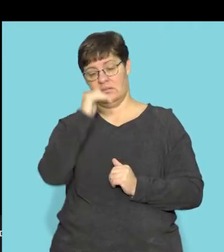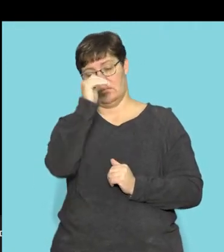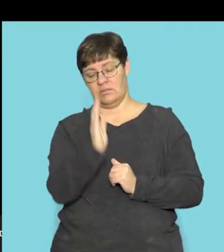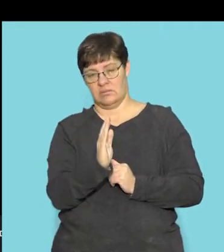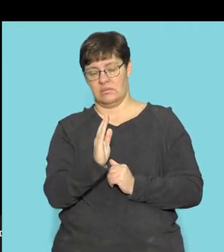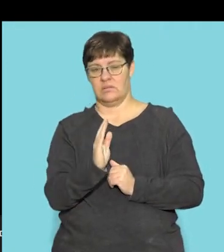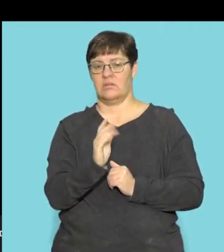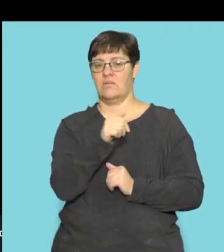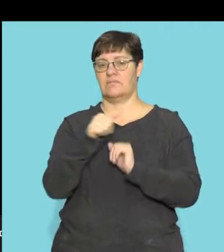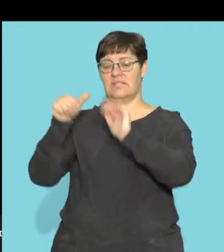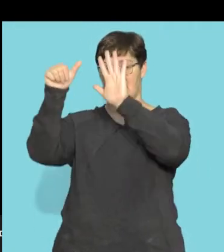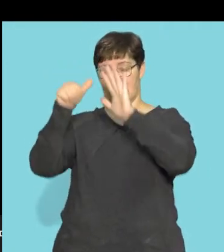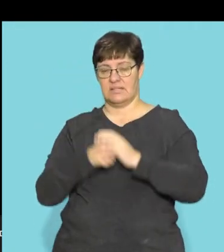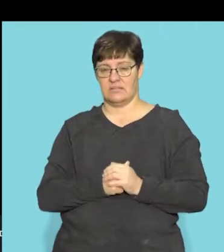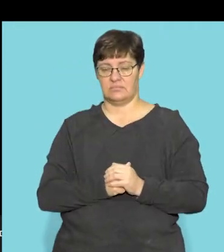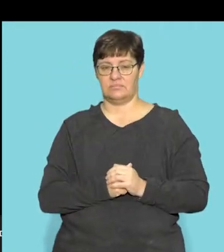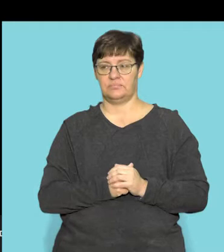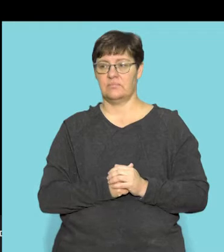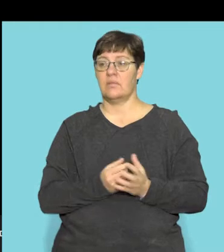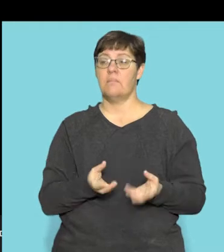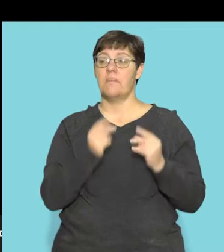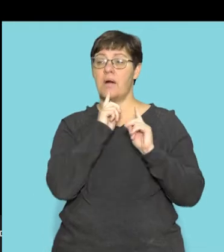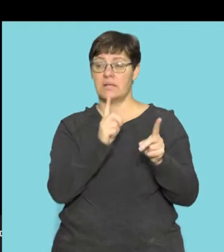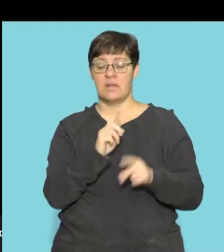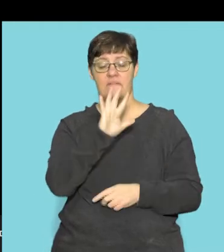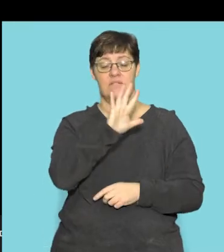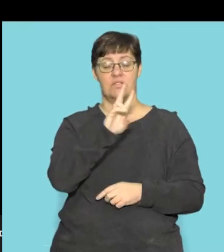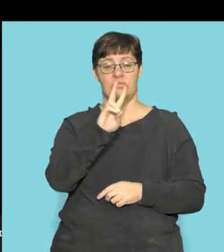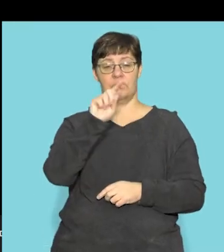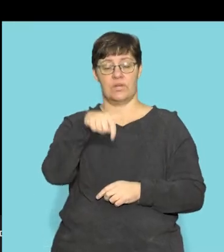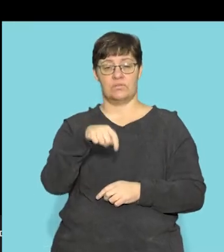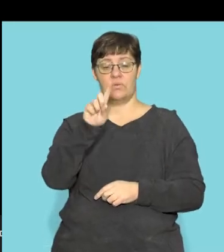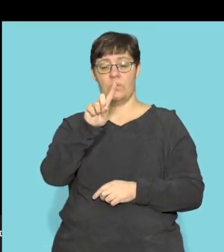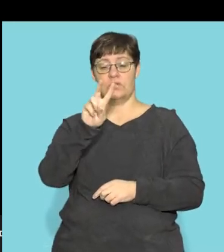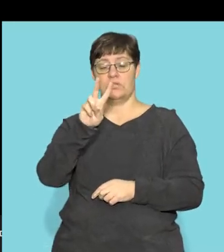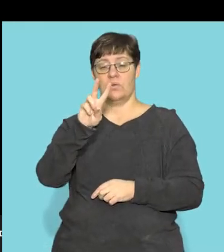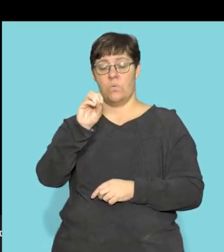0.23, all raised to the exponent of 6, and this will give me